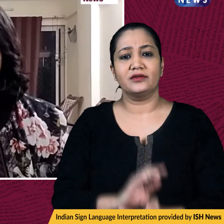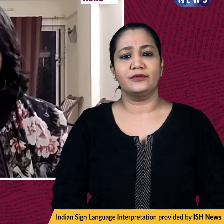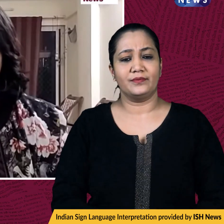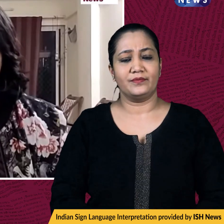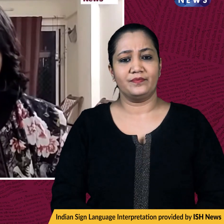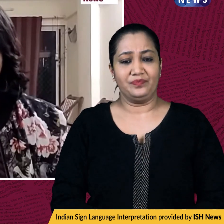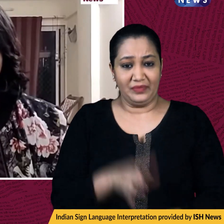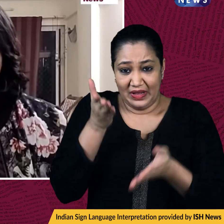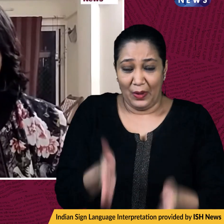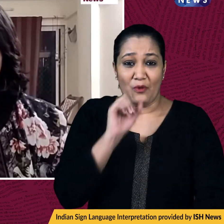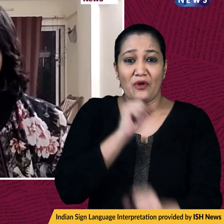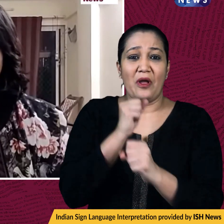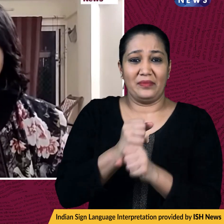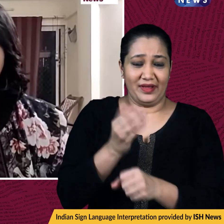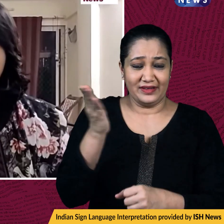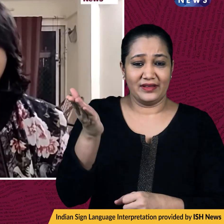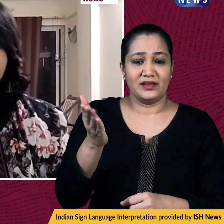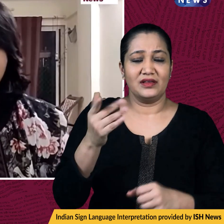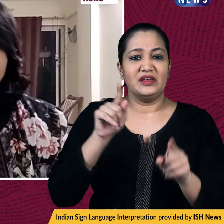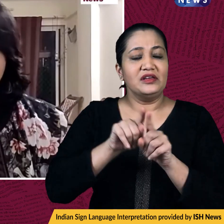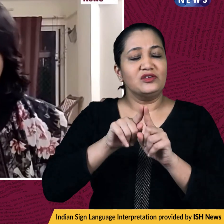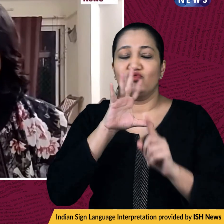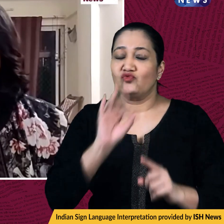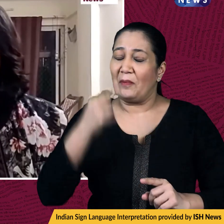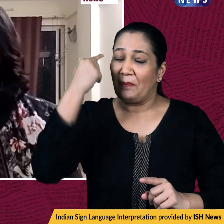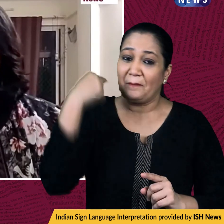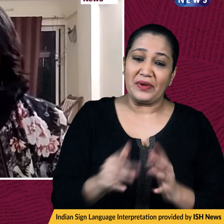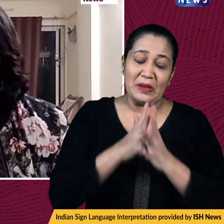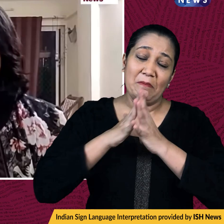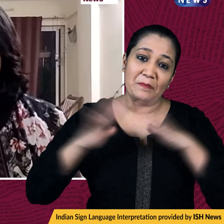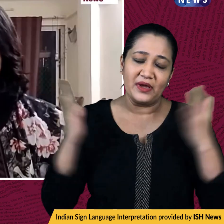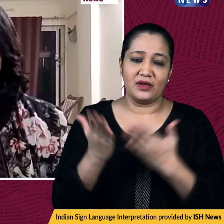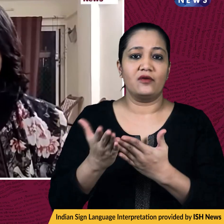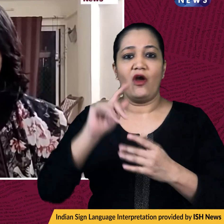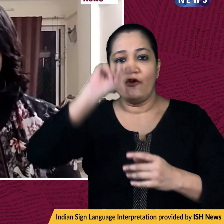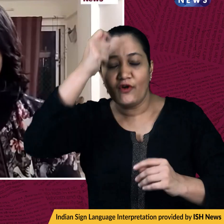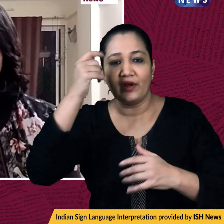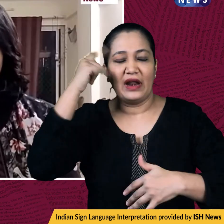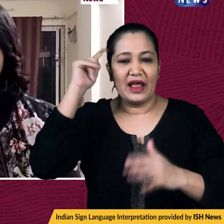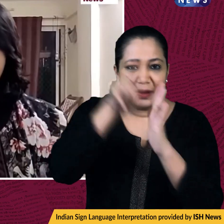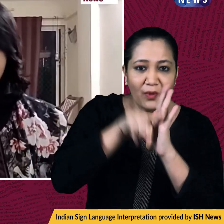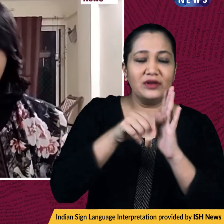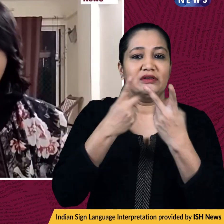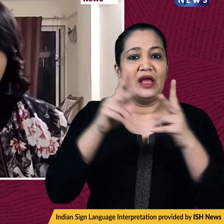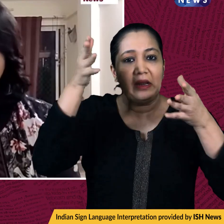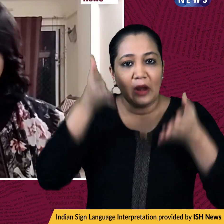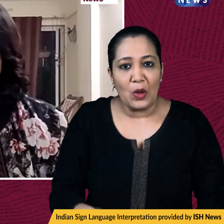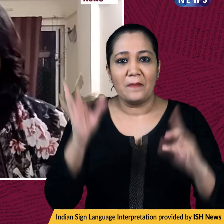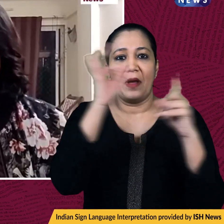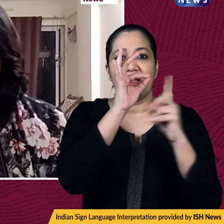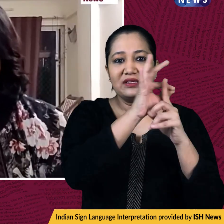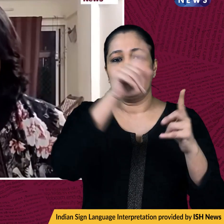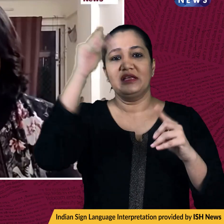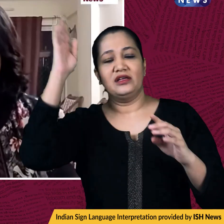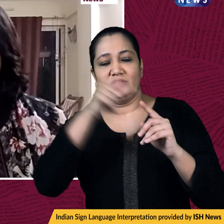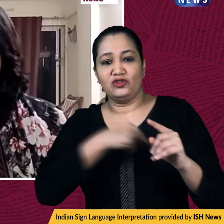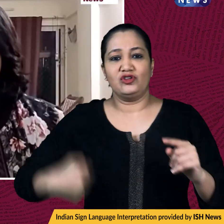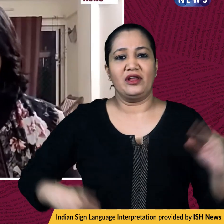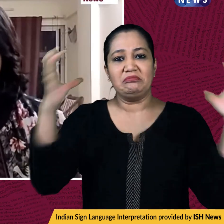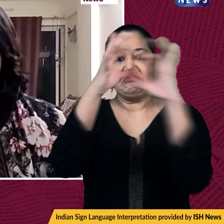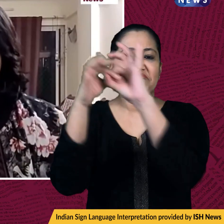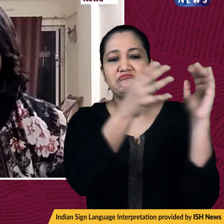that the current government has made a fundamental mistake in its foreign policy, which brought Pakistan and China together.